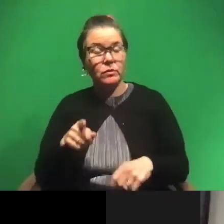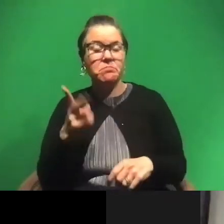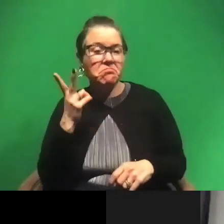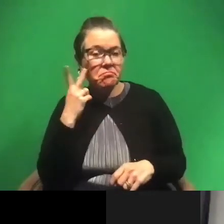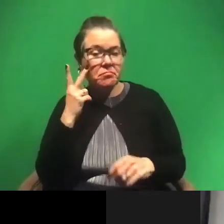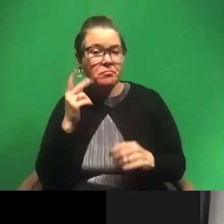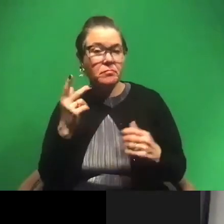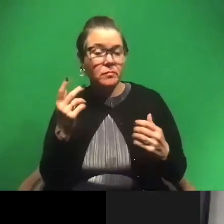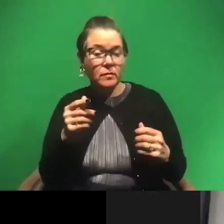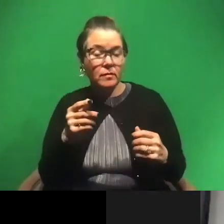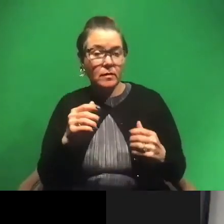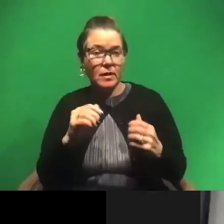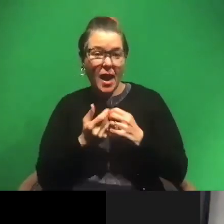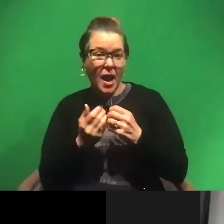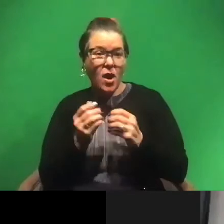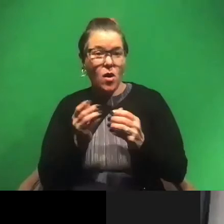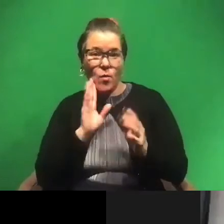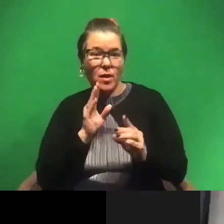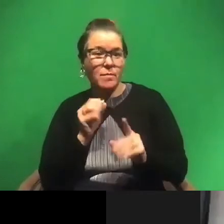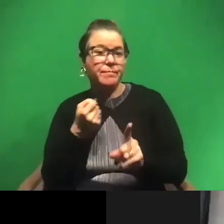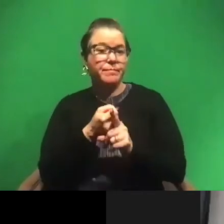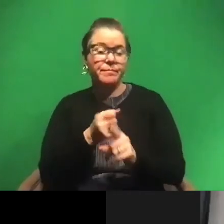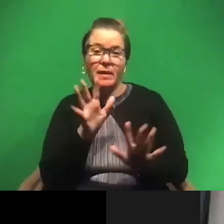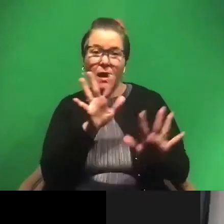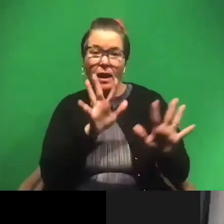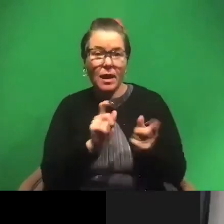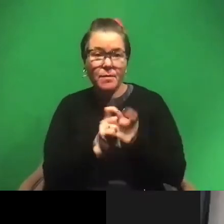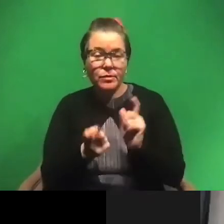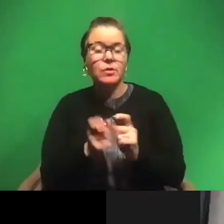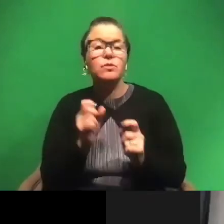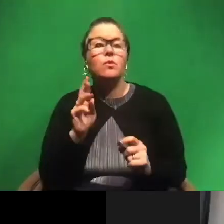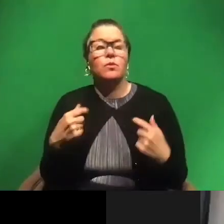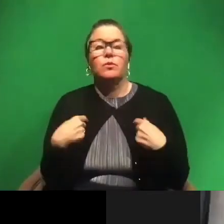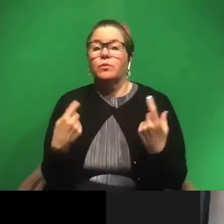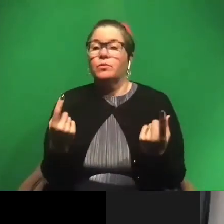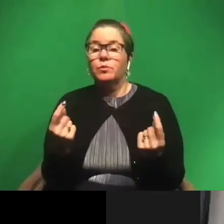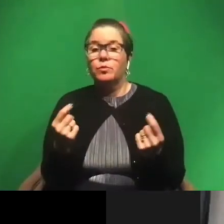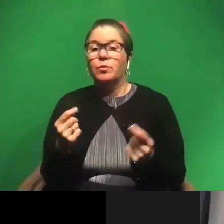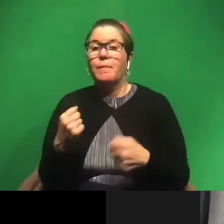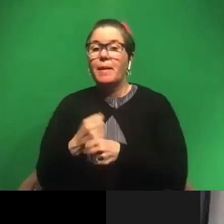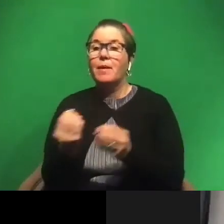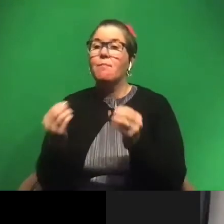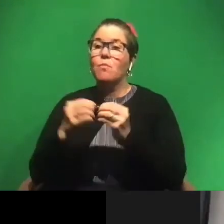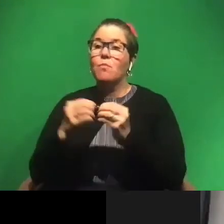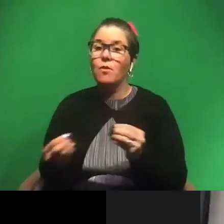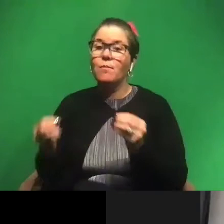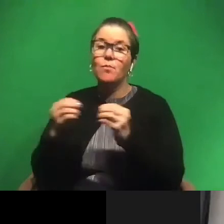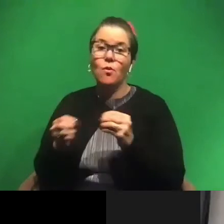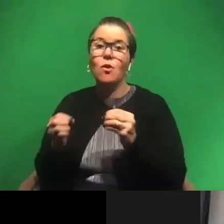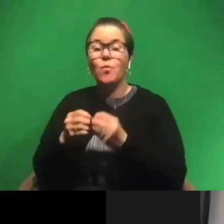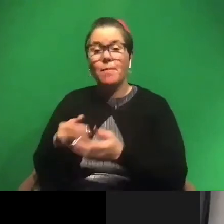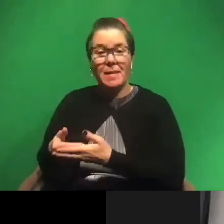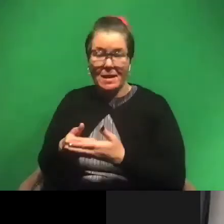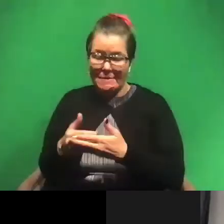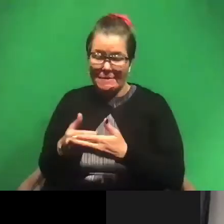they're going to do with climate change, or what can we do to help them make more and more white abalone babies. And sometimes